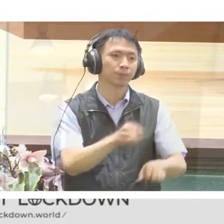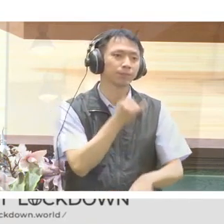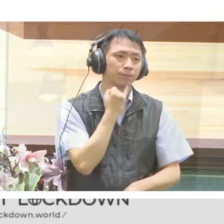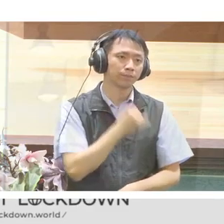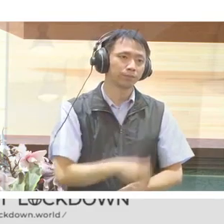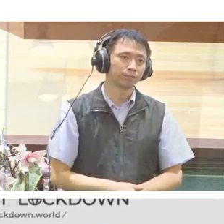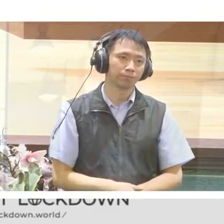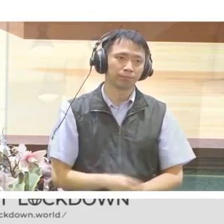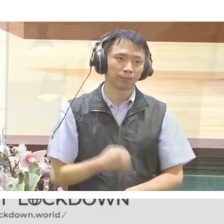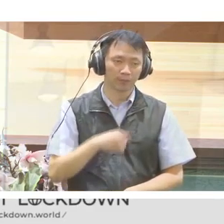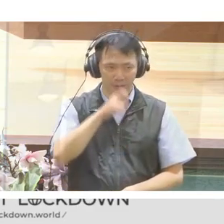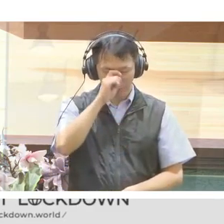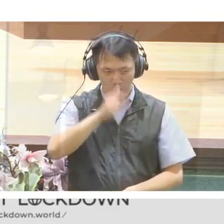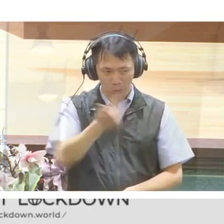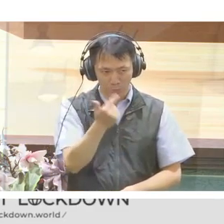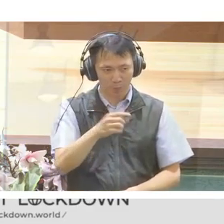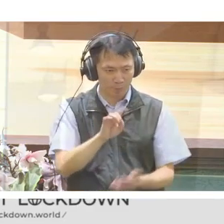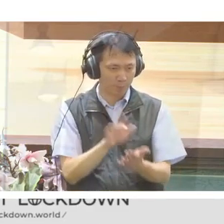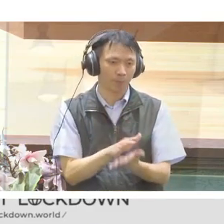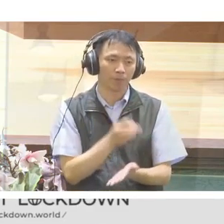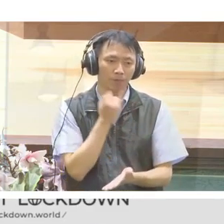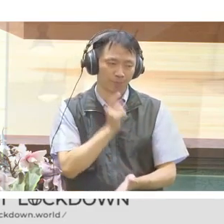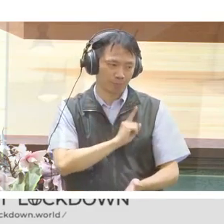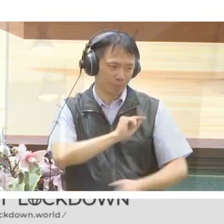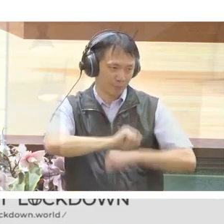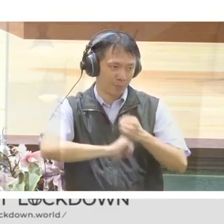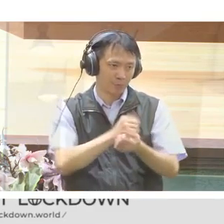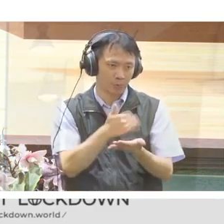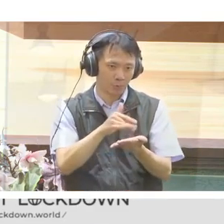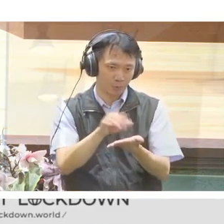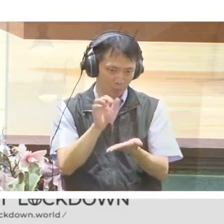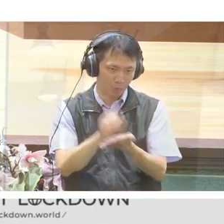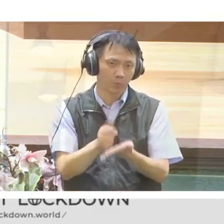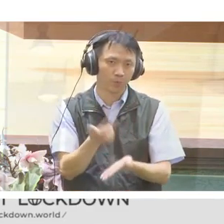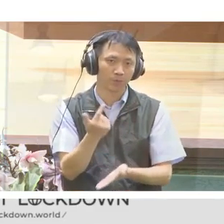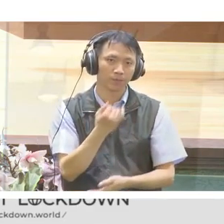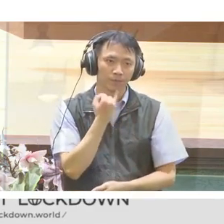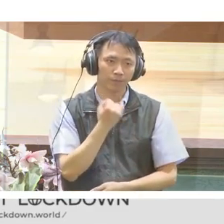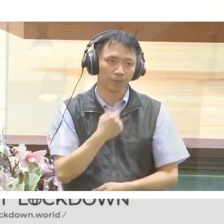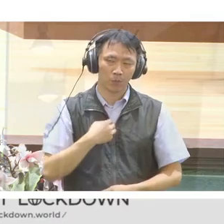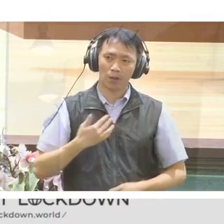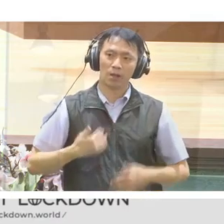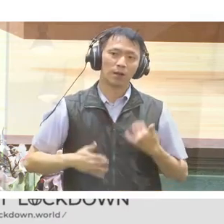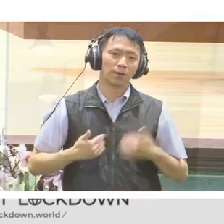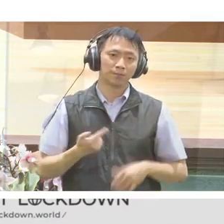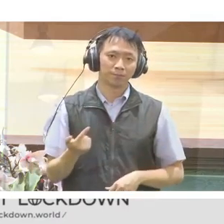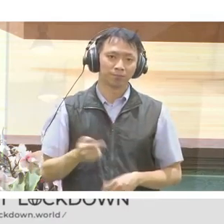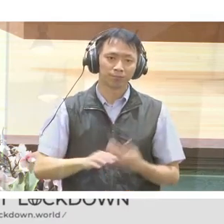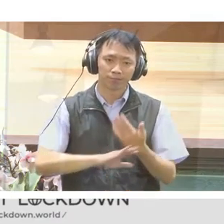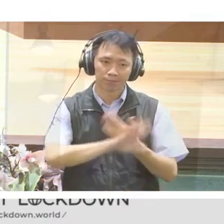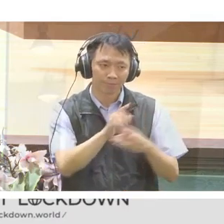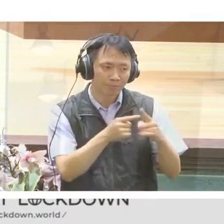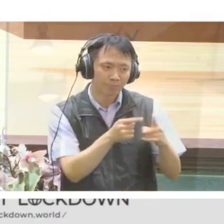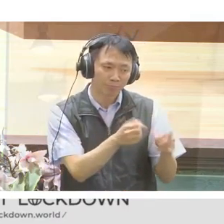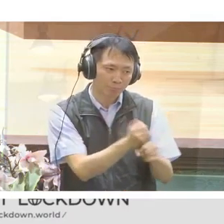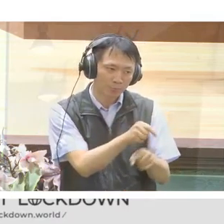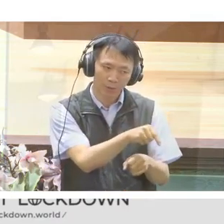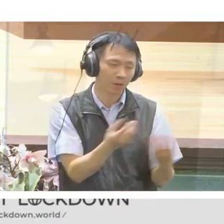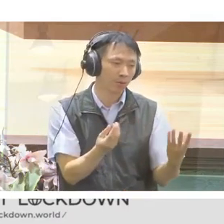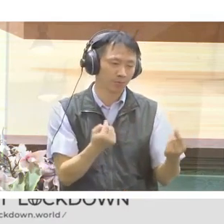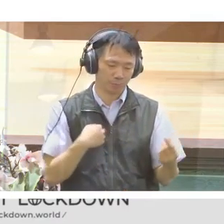that's a really exciting way forward. And none of these other initiatives are doing this at the moment. They continue to use, you